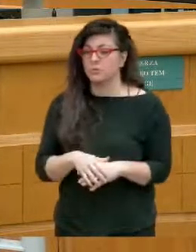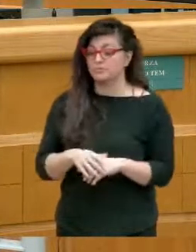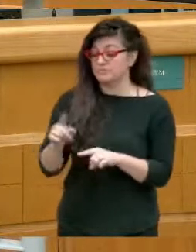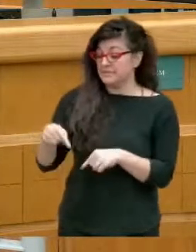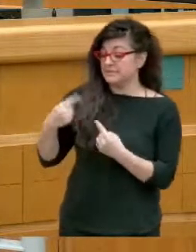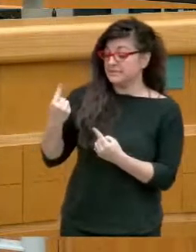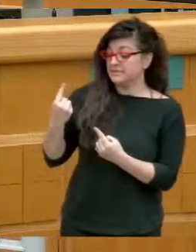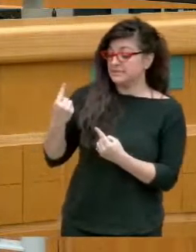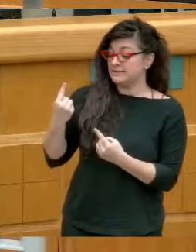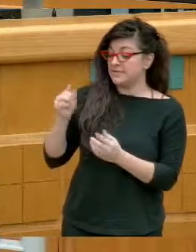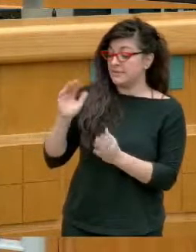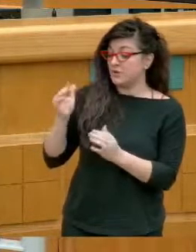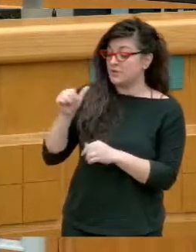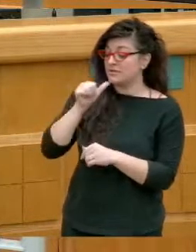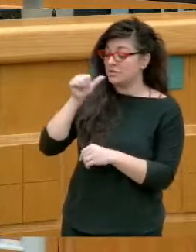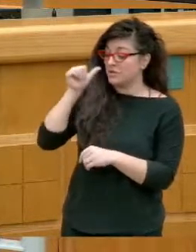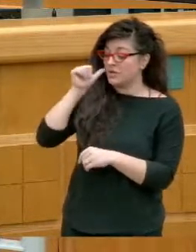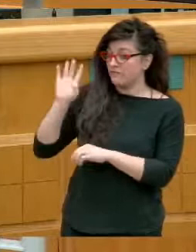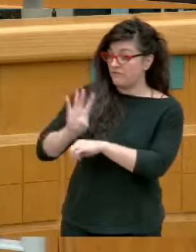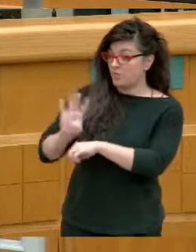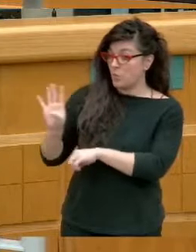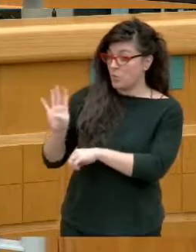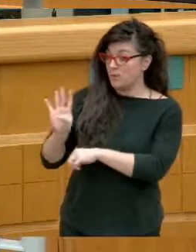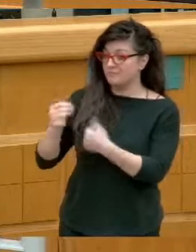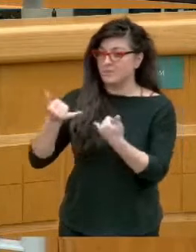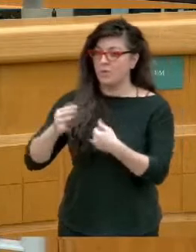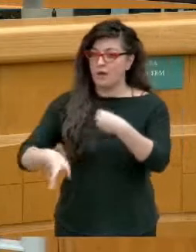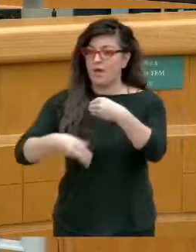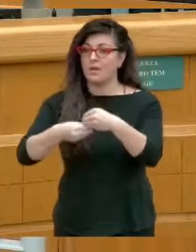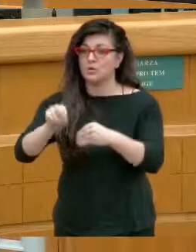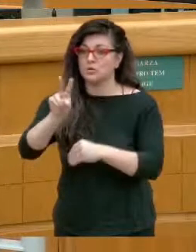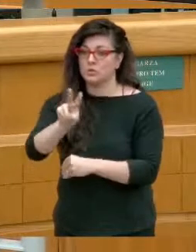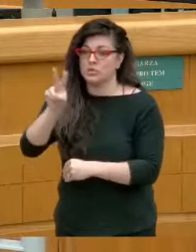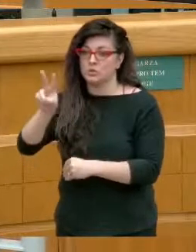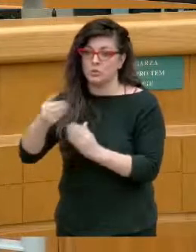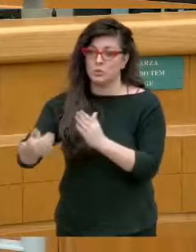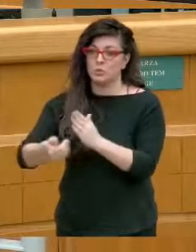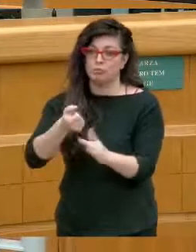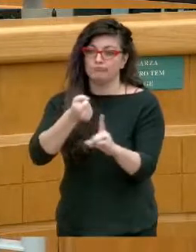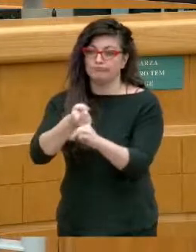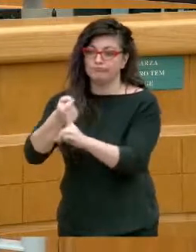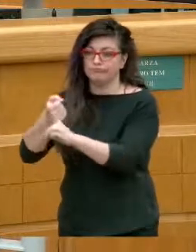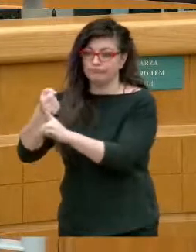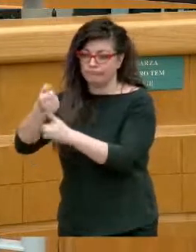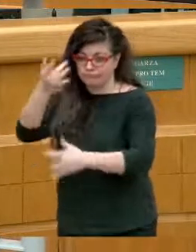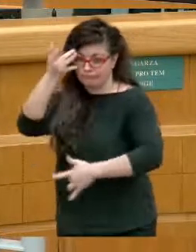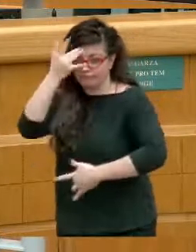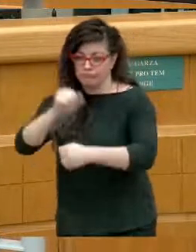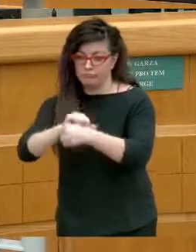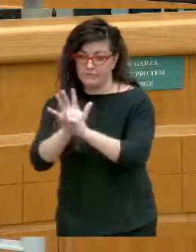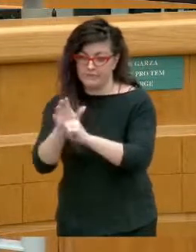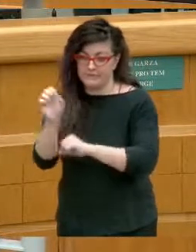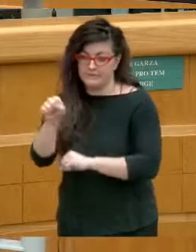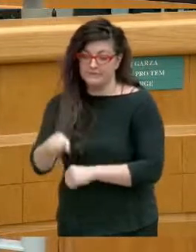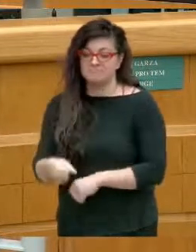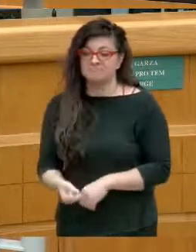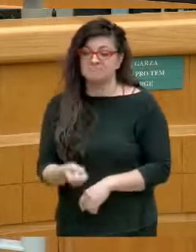4, we are reporting an additional 22 cases for Nueces County. And so you can see in our